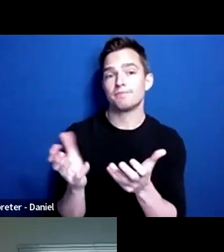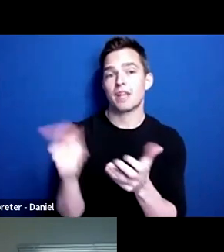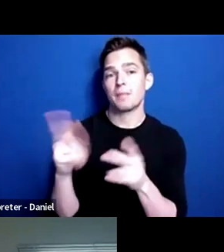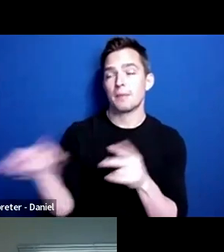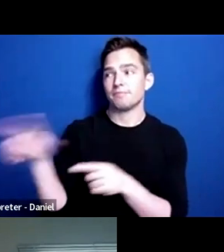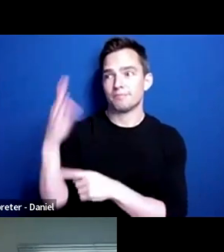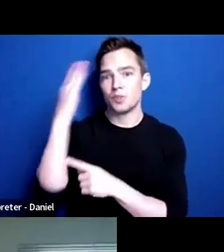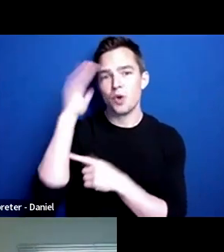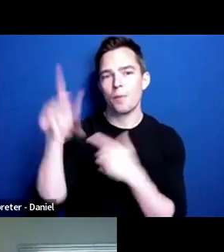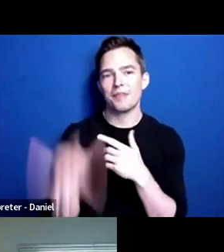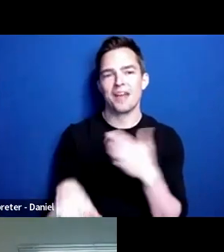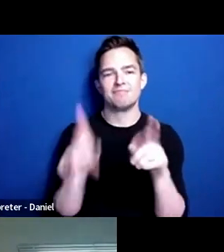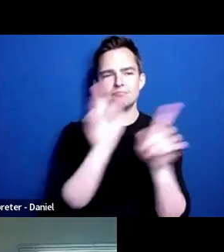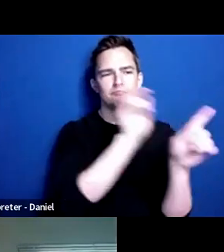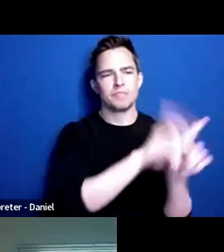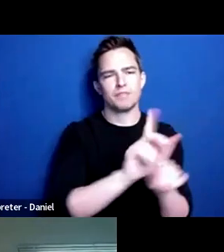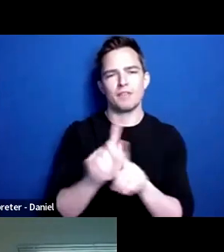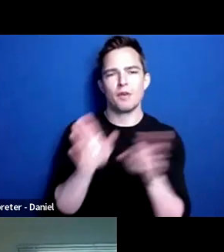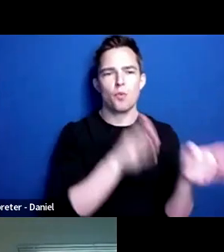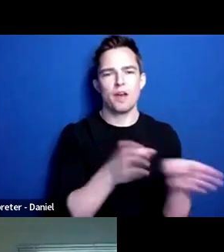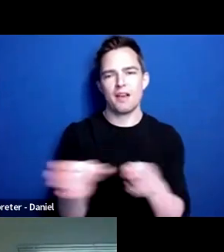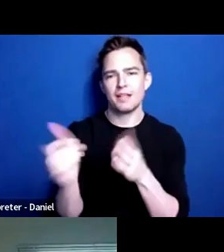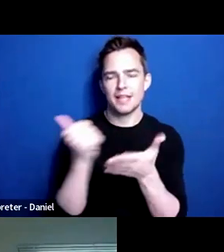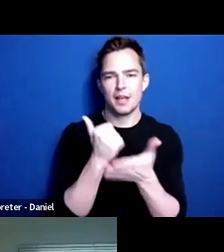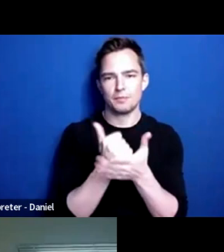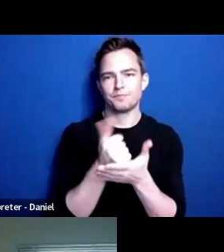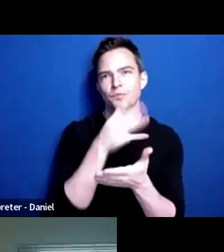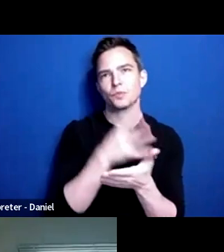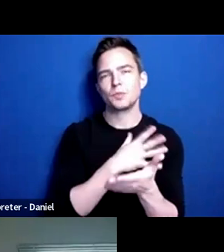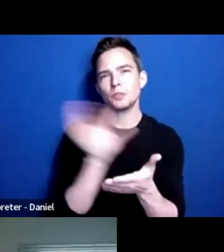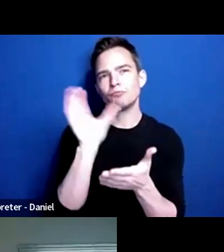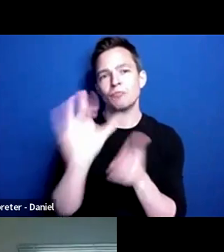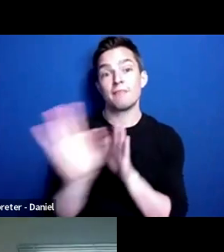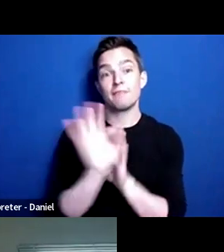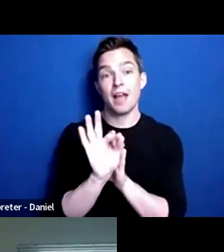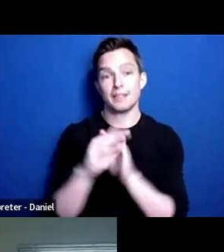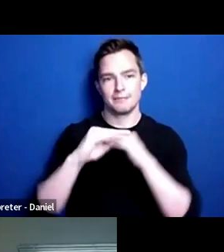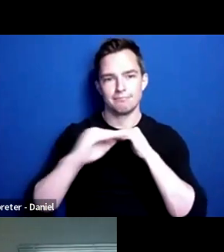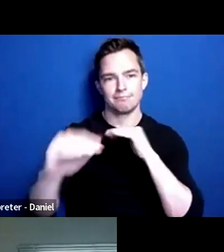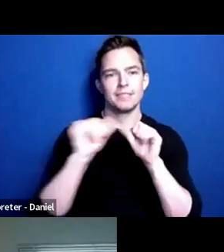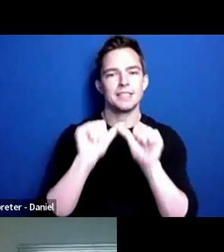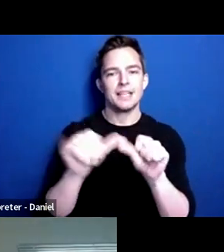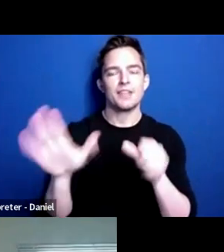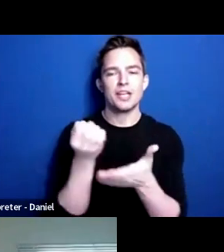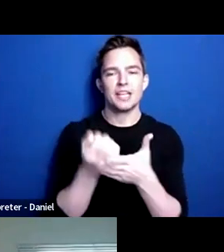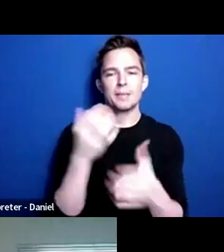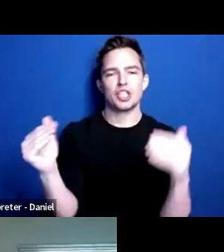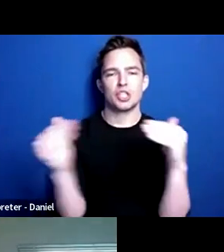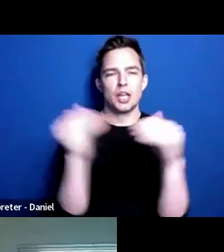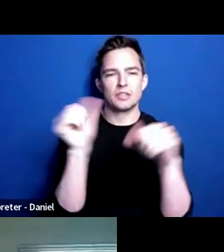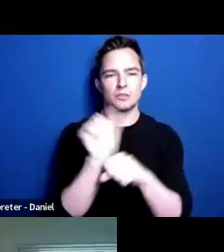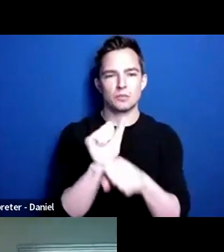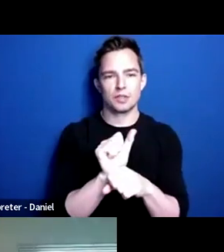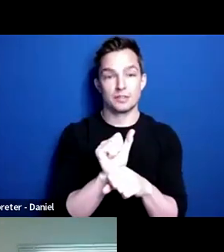know about that there are different ways to help women find and sustain their economic justice work, right?